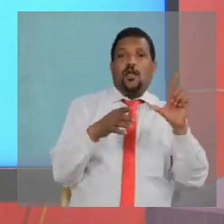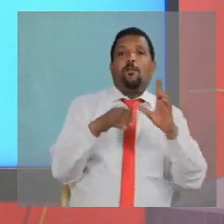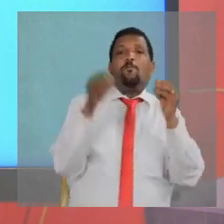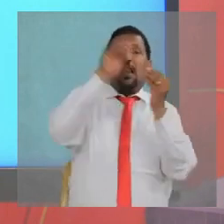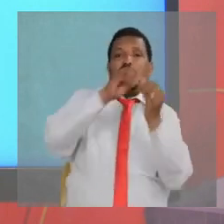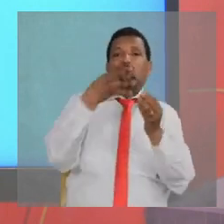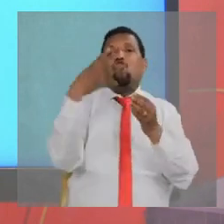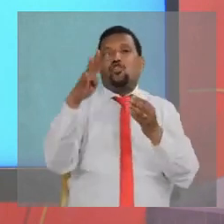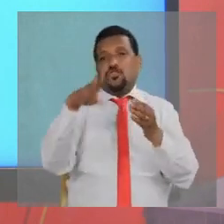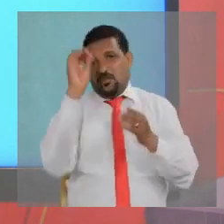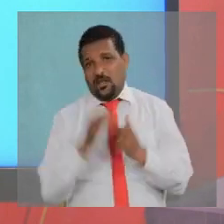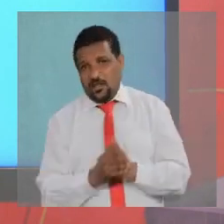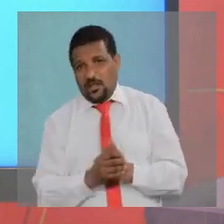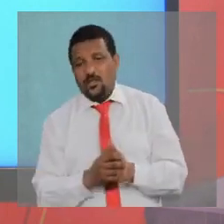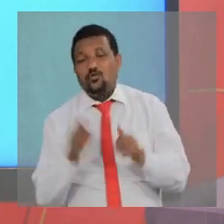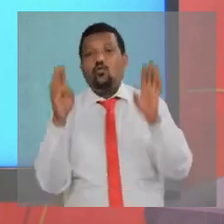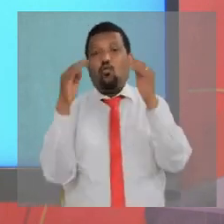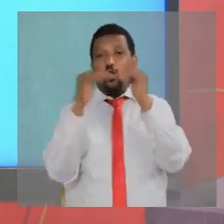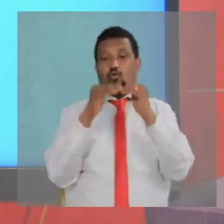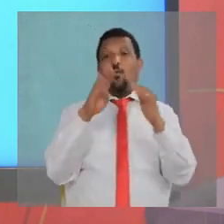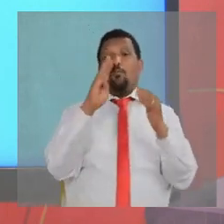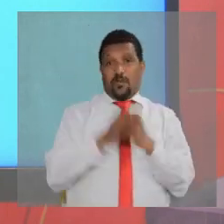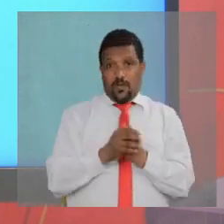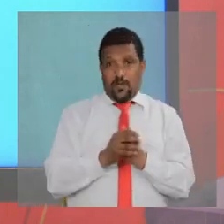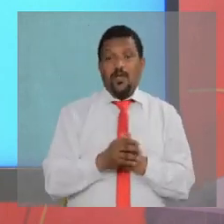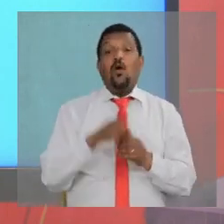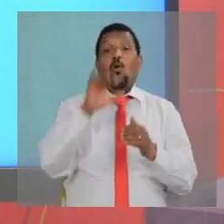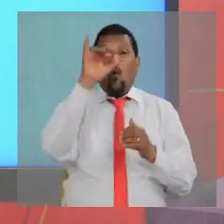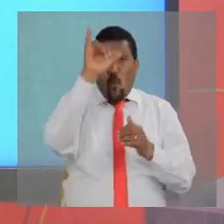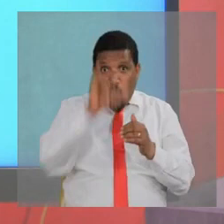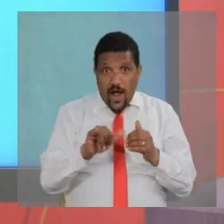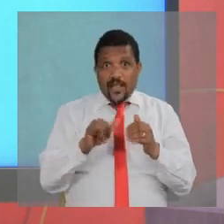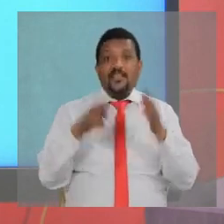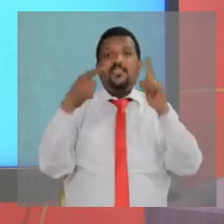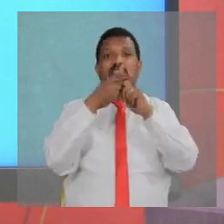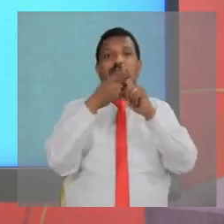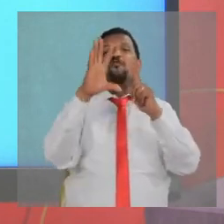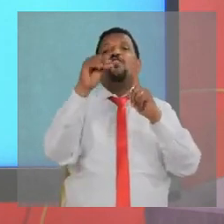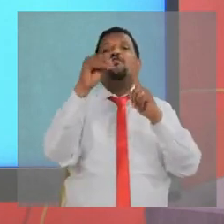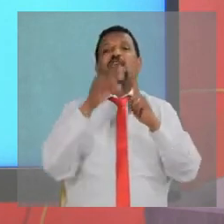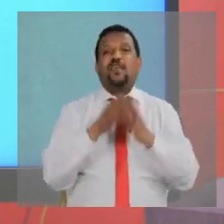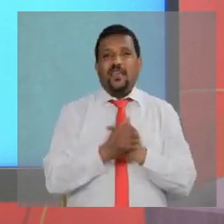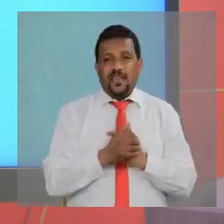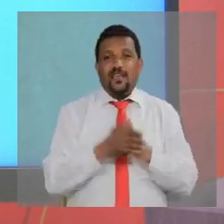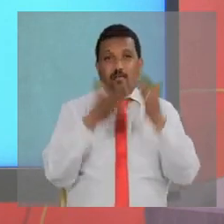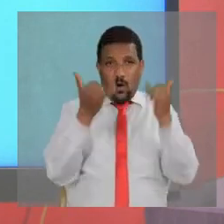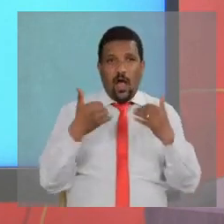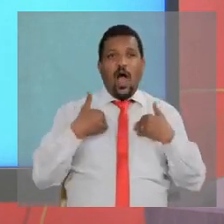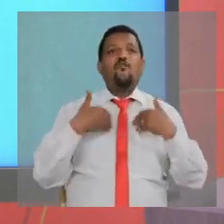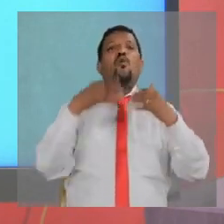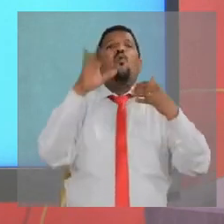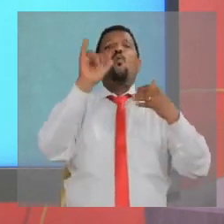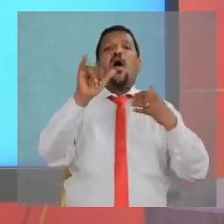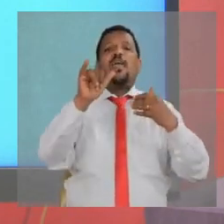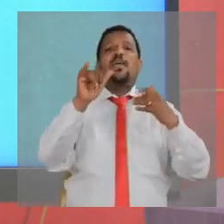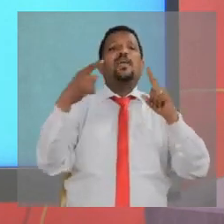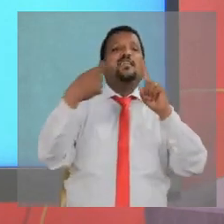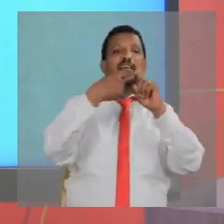40, which is equal to b. Now the y-intercept is 50. Now we have the